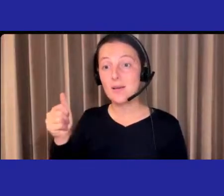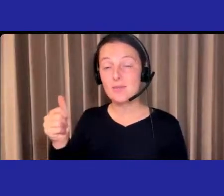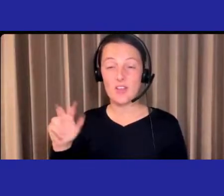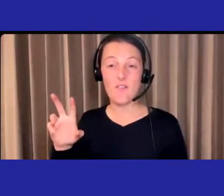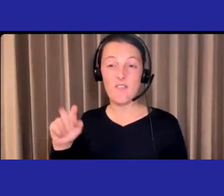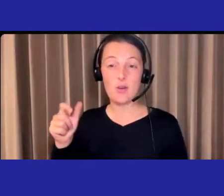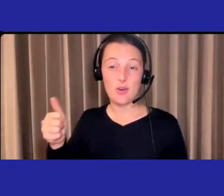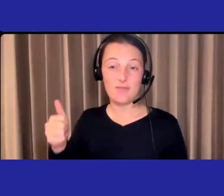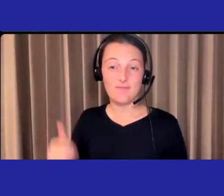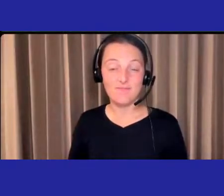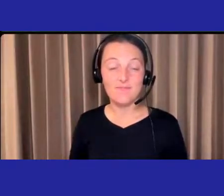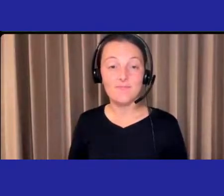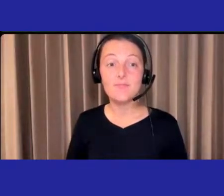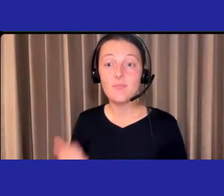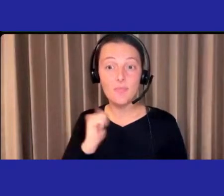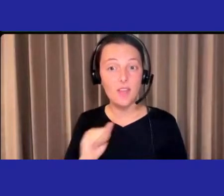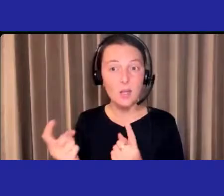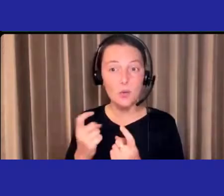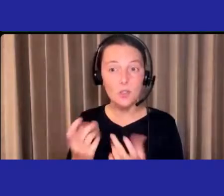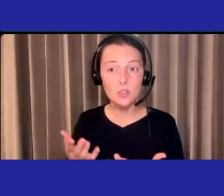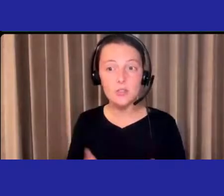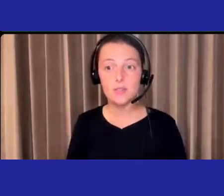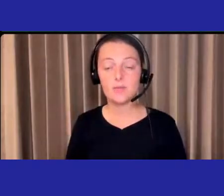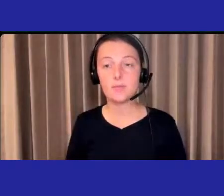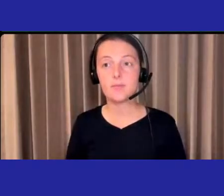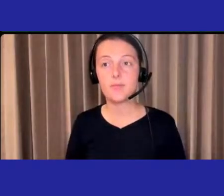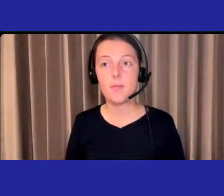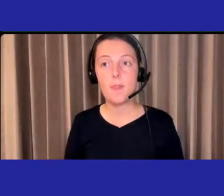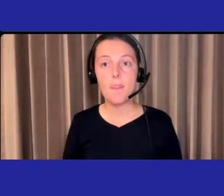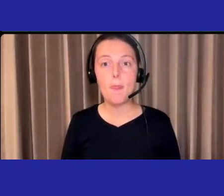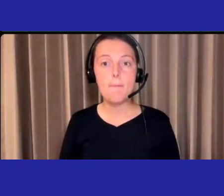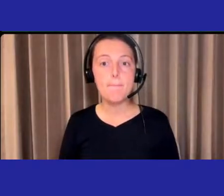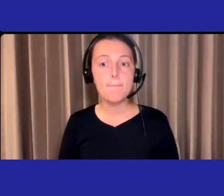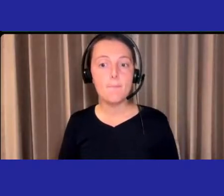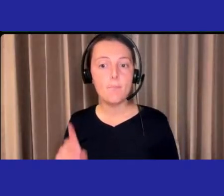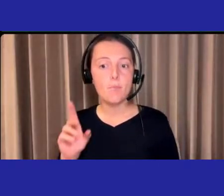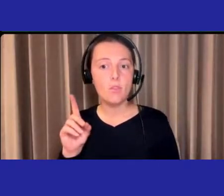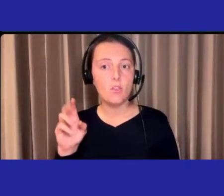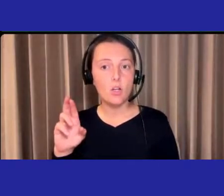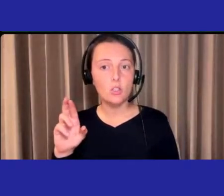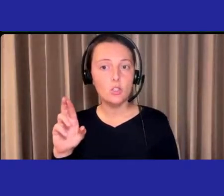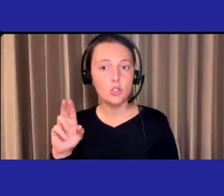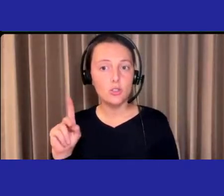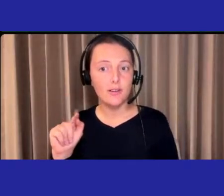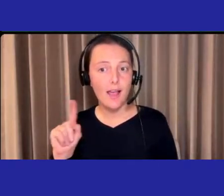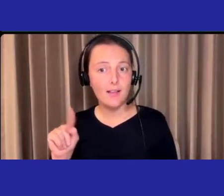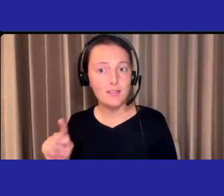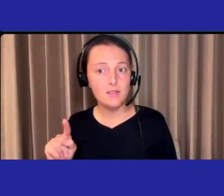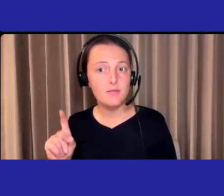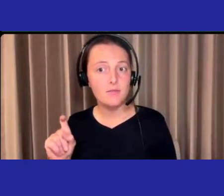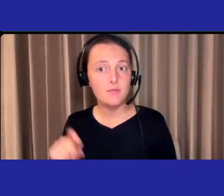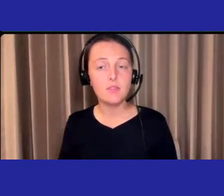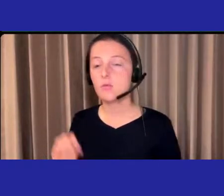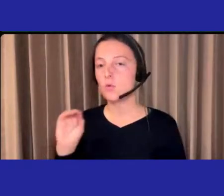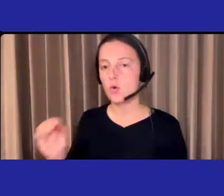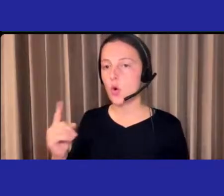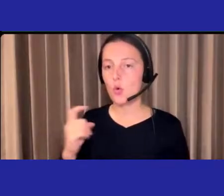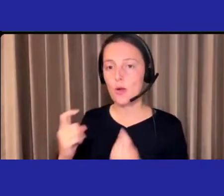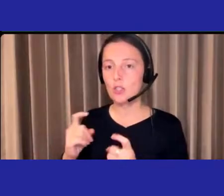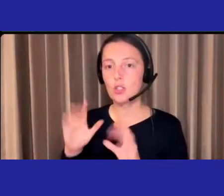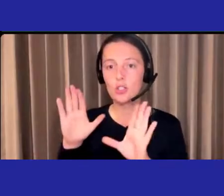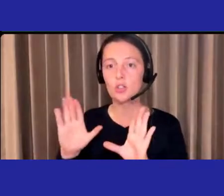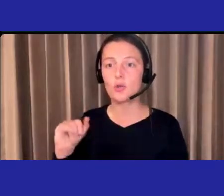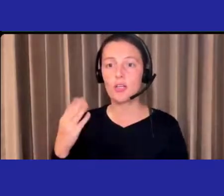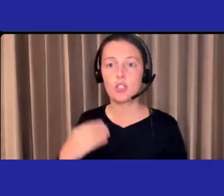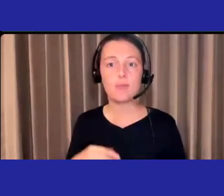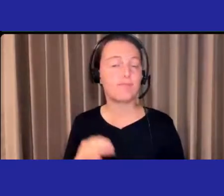Any questions? So, Dr. Katz? No questions. Great job. Karen Sahiller? No questions, great